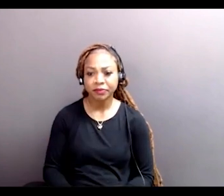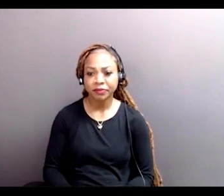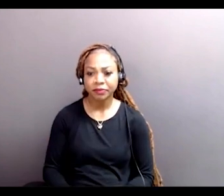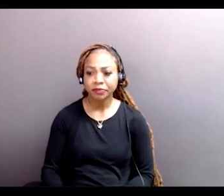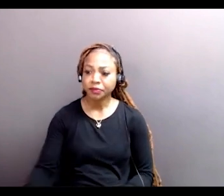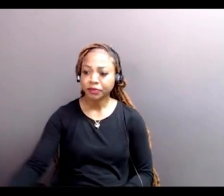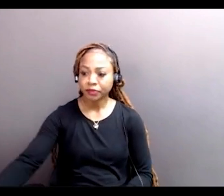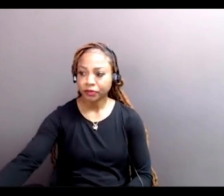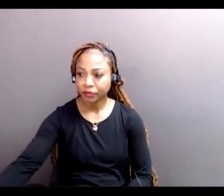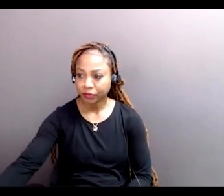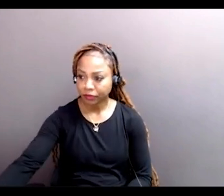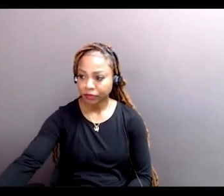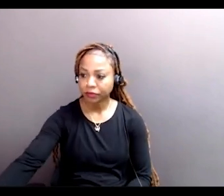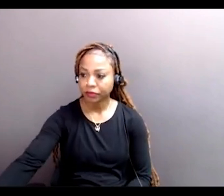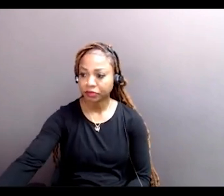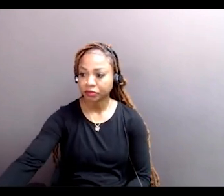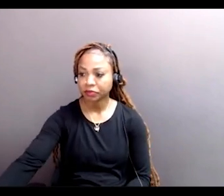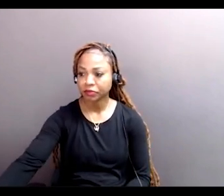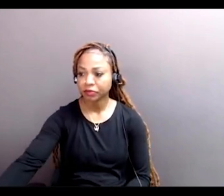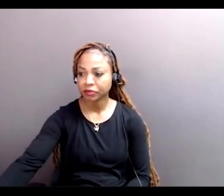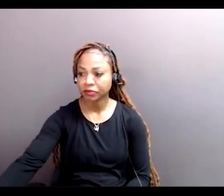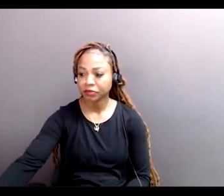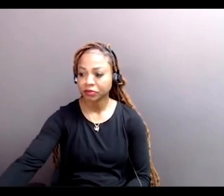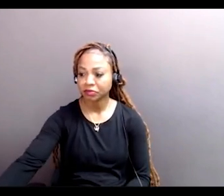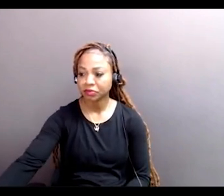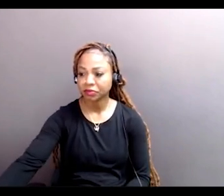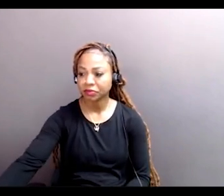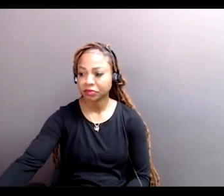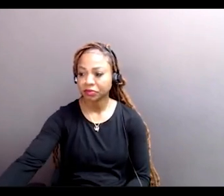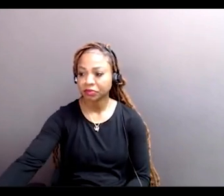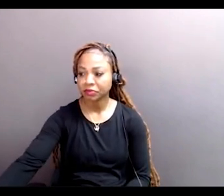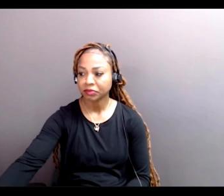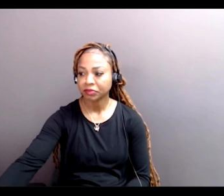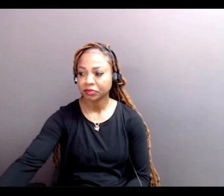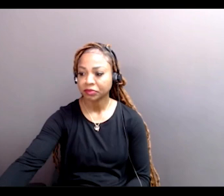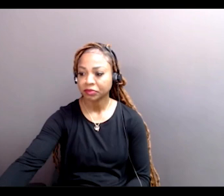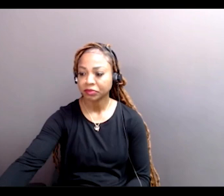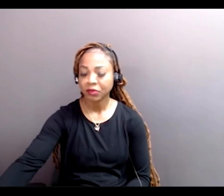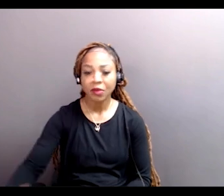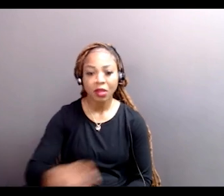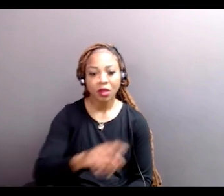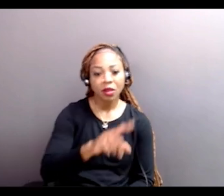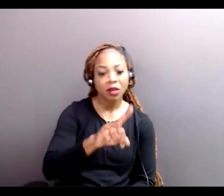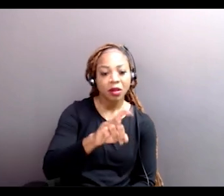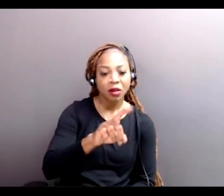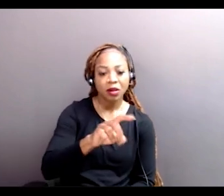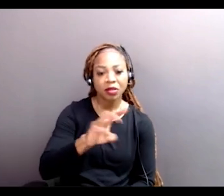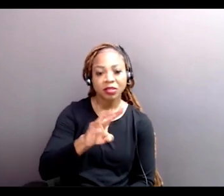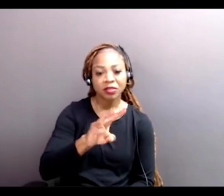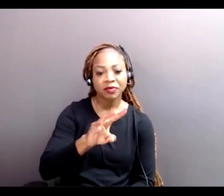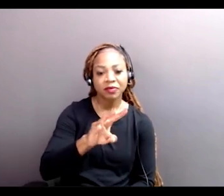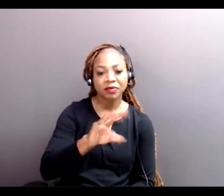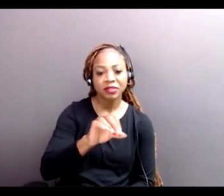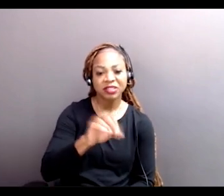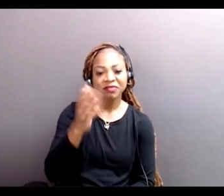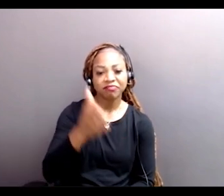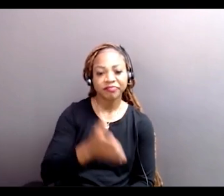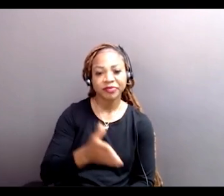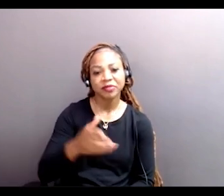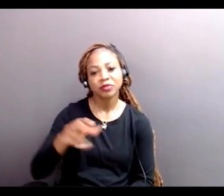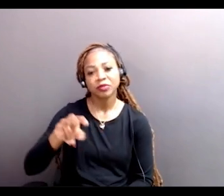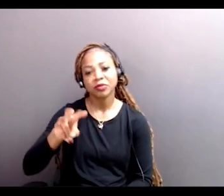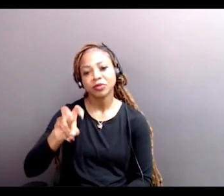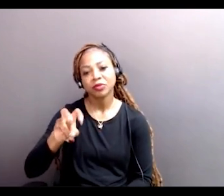are, oh, we're really good. We're at 179, 180 out of 230. We're doing really well.